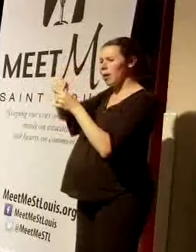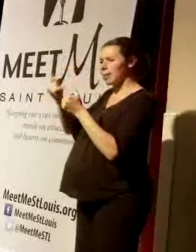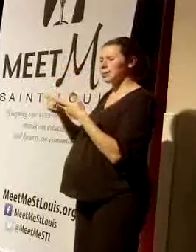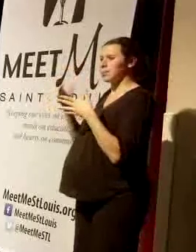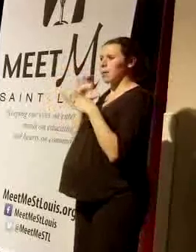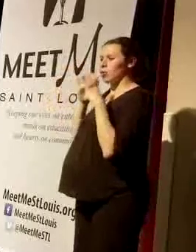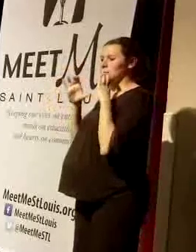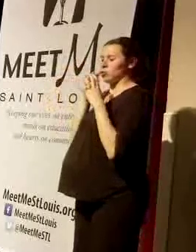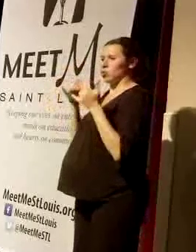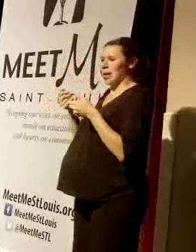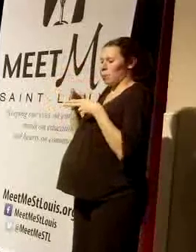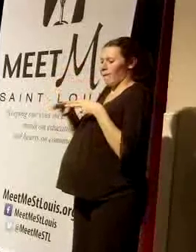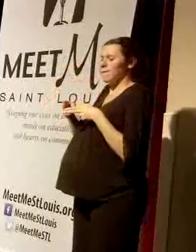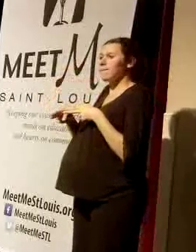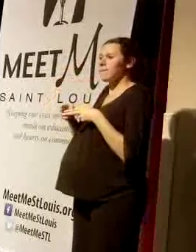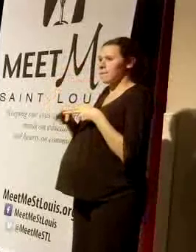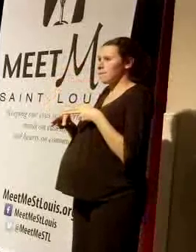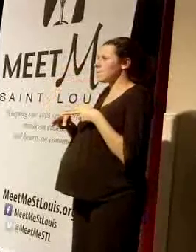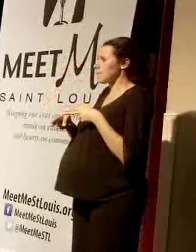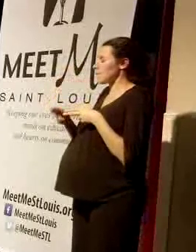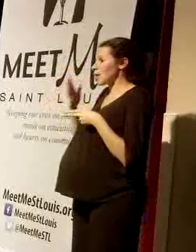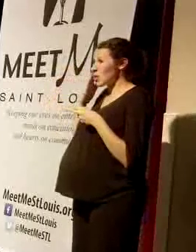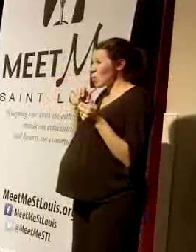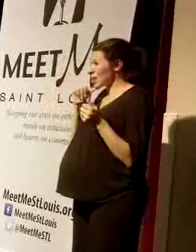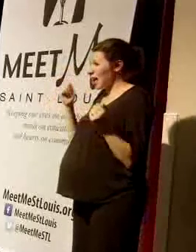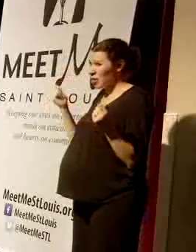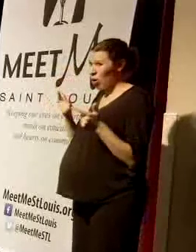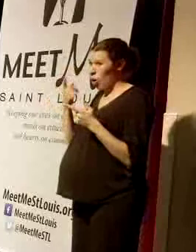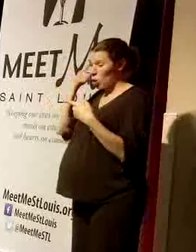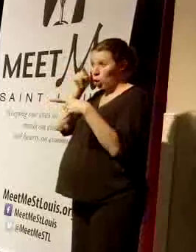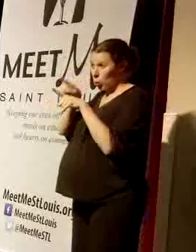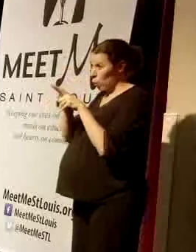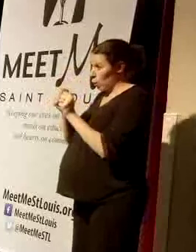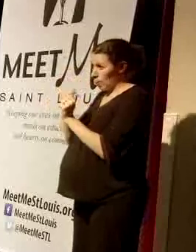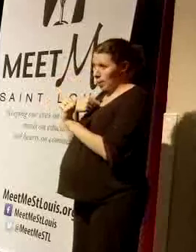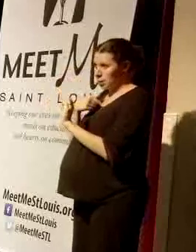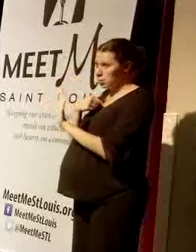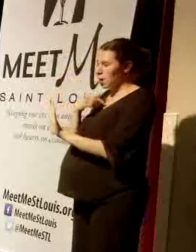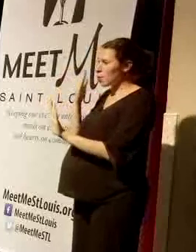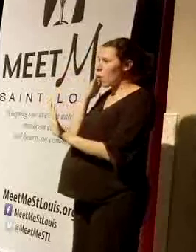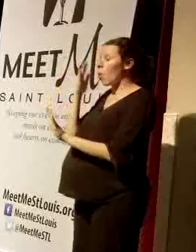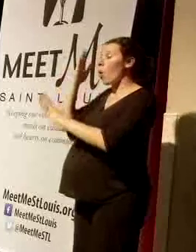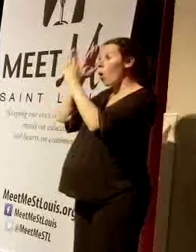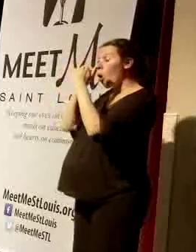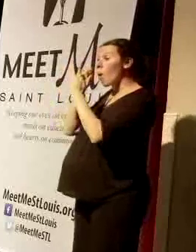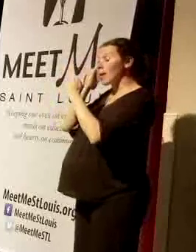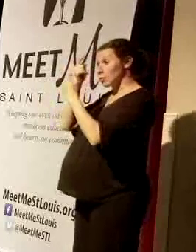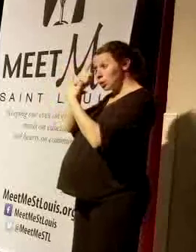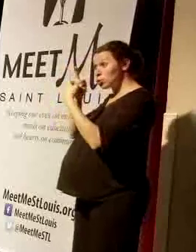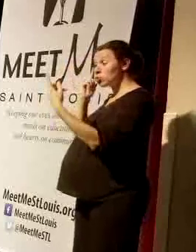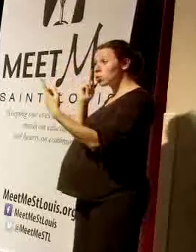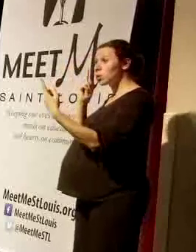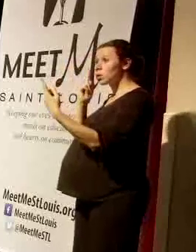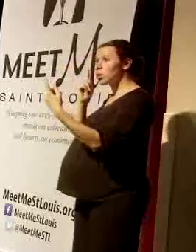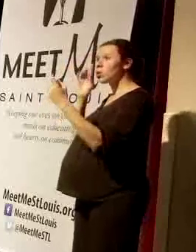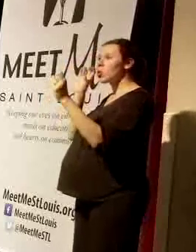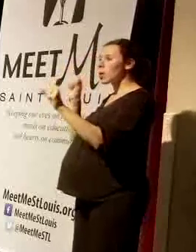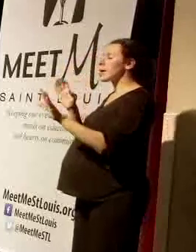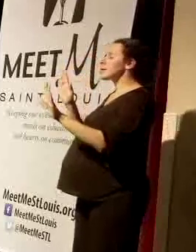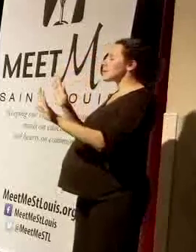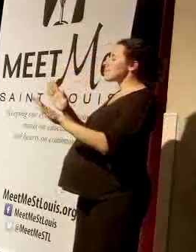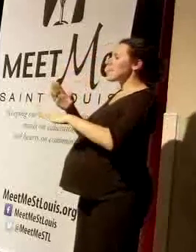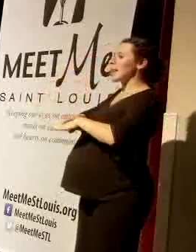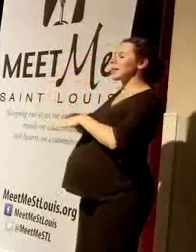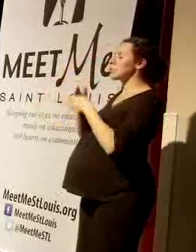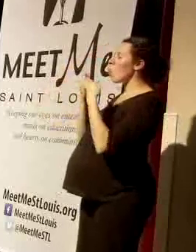today. I know that not everybody's going to agree with me, and I hope that if you didn't, that you can at least be open and